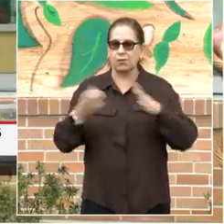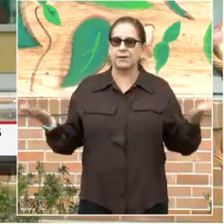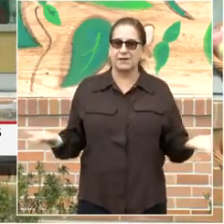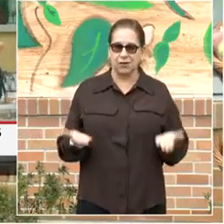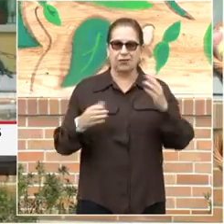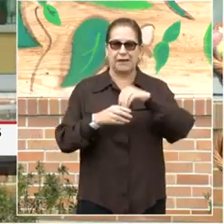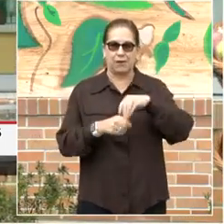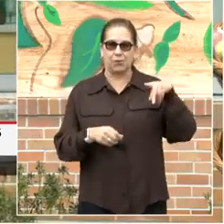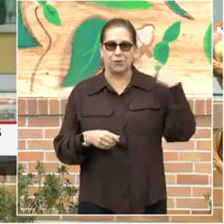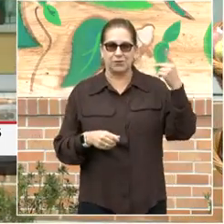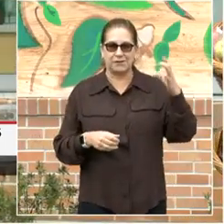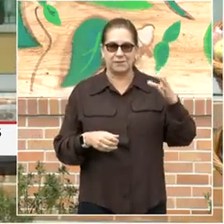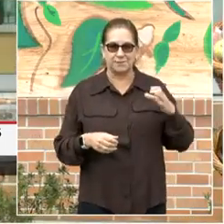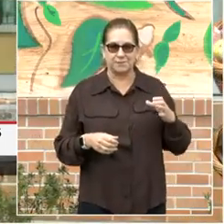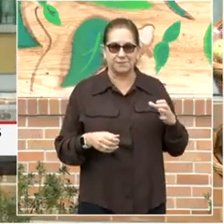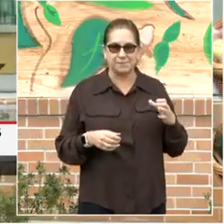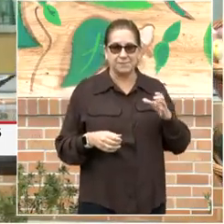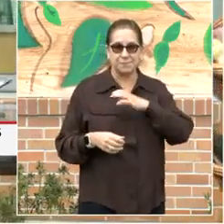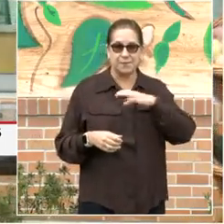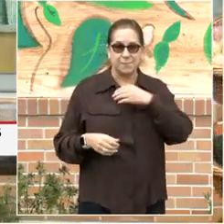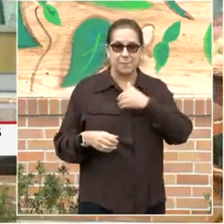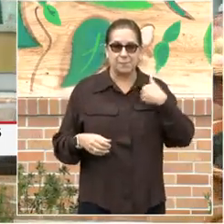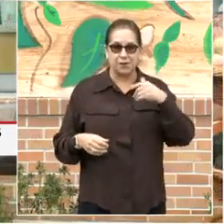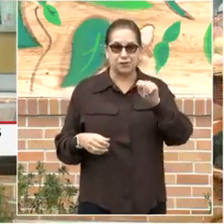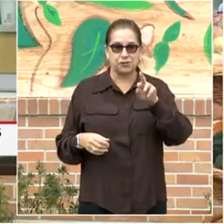and gentlemen, your council member, Trayon White.